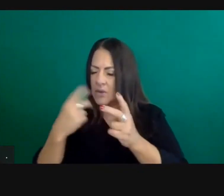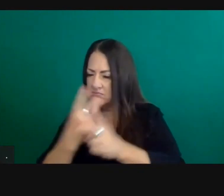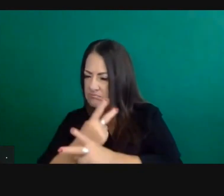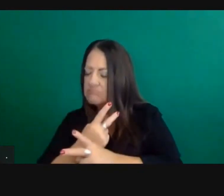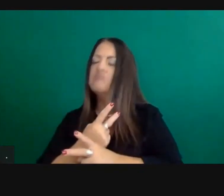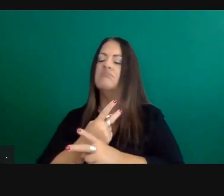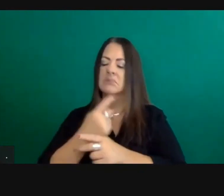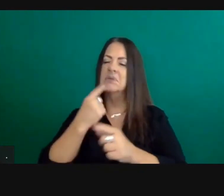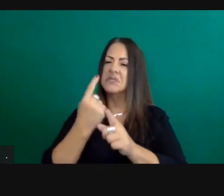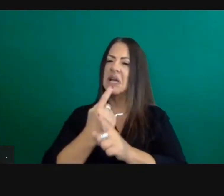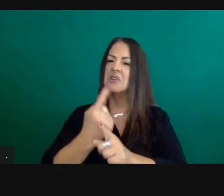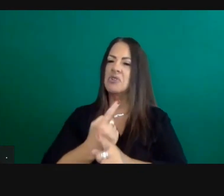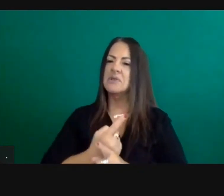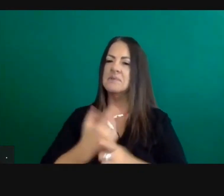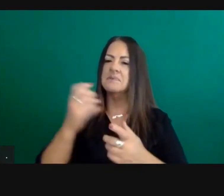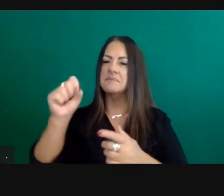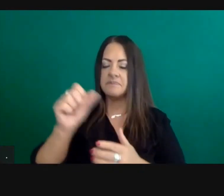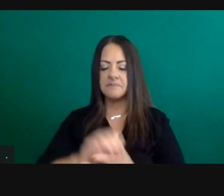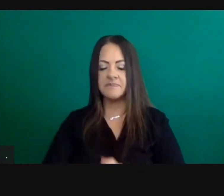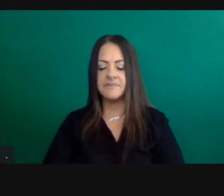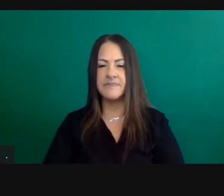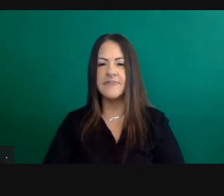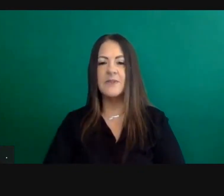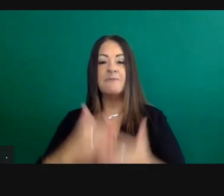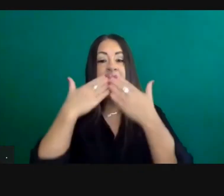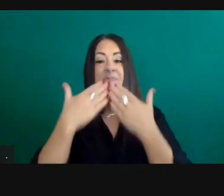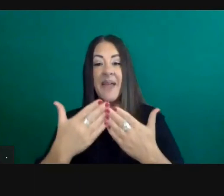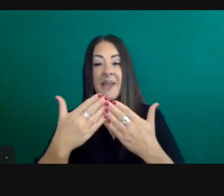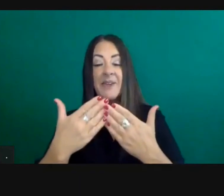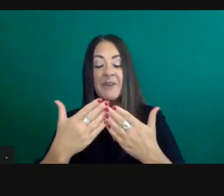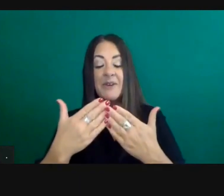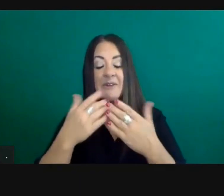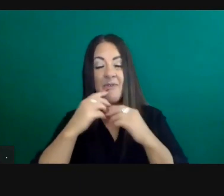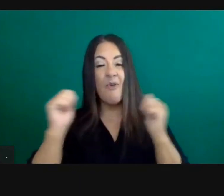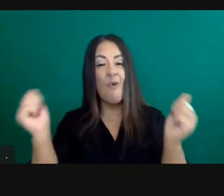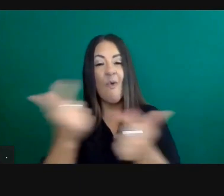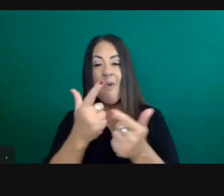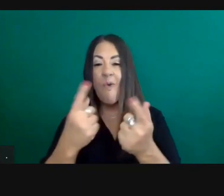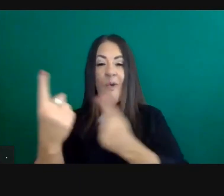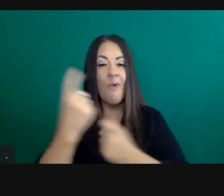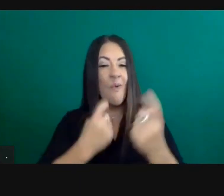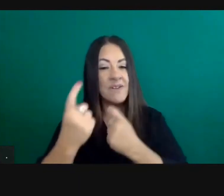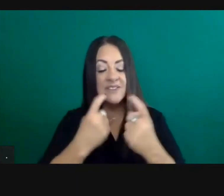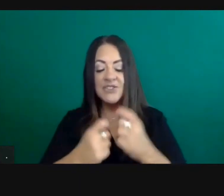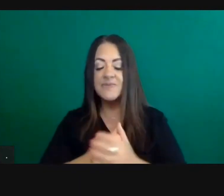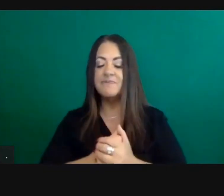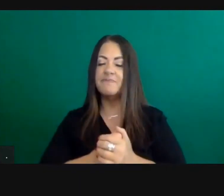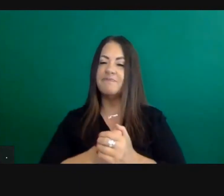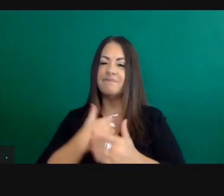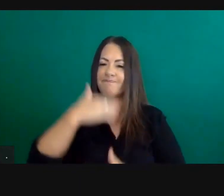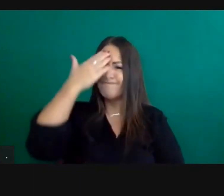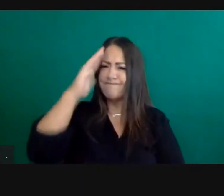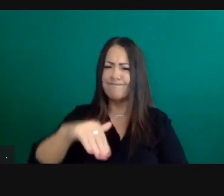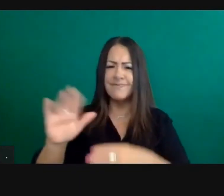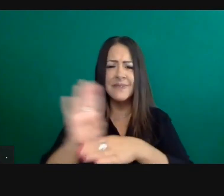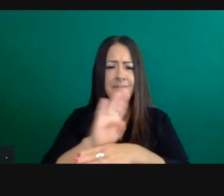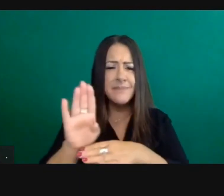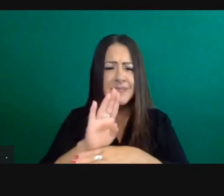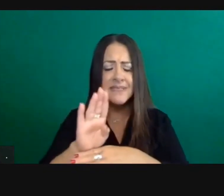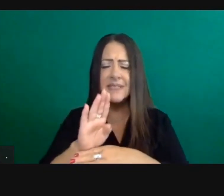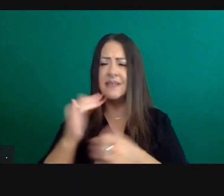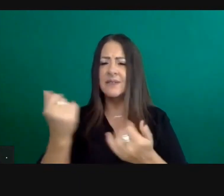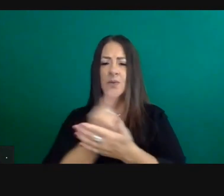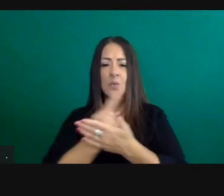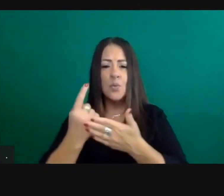are. So with that, thank you again for all of the questions. I know a busy week of conversations